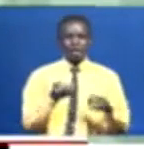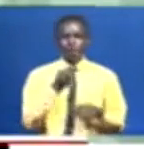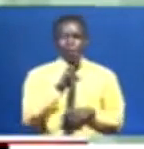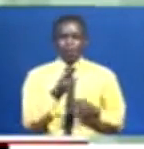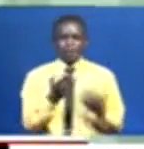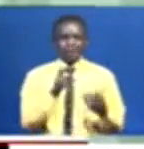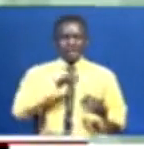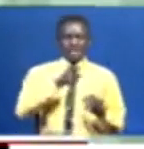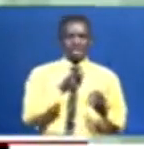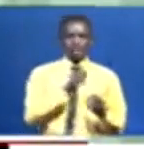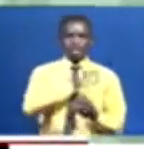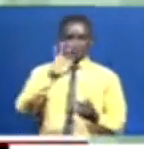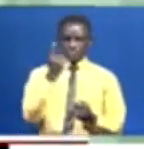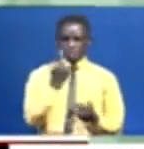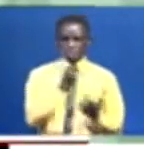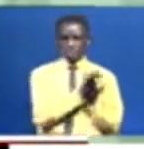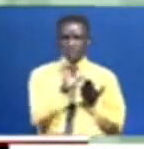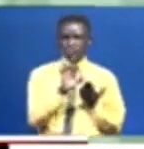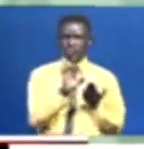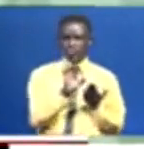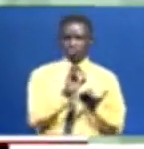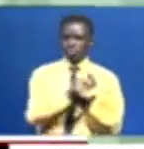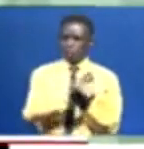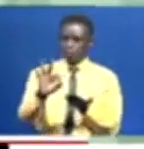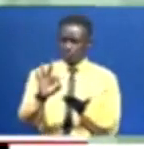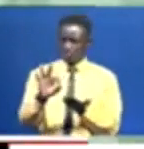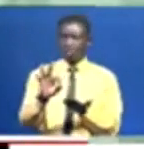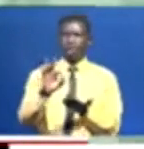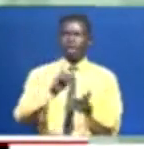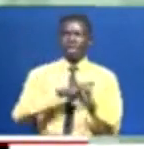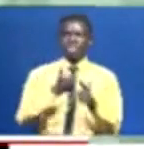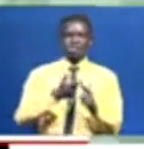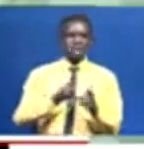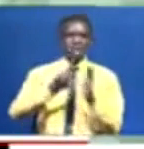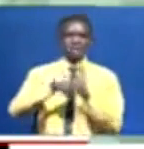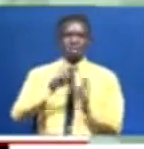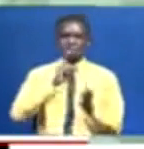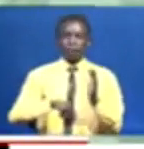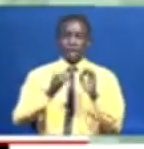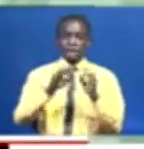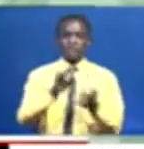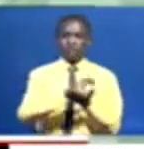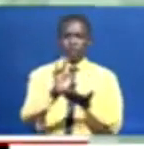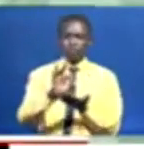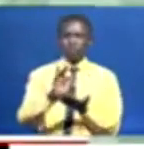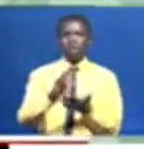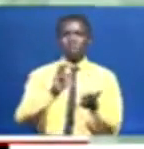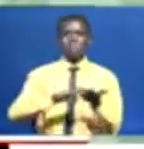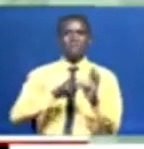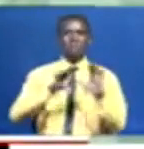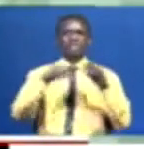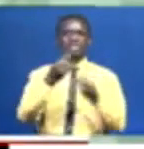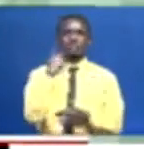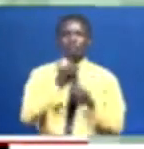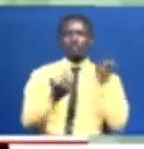off. But then we're also hearing a counter statement that if you switch it off, you're giving hackers more time to actually work on your device